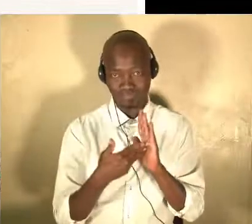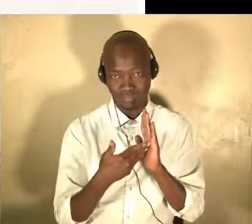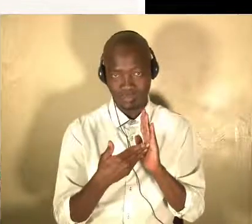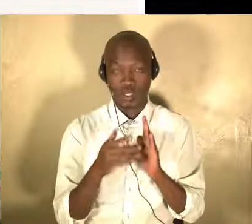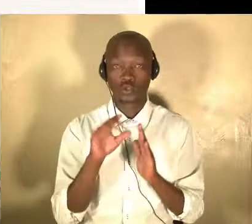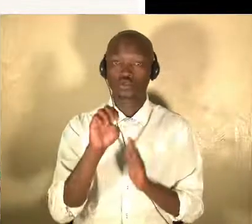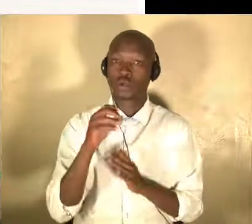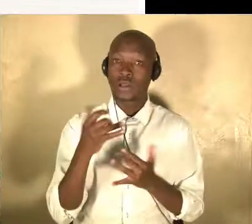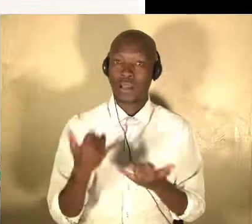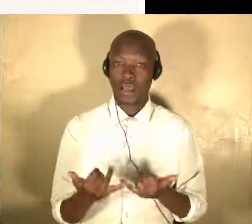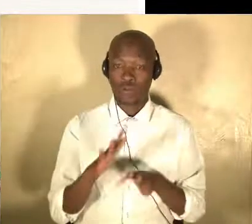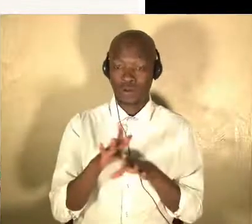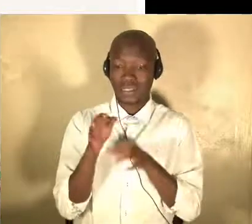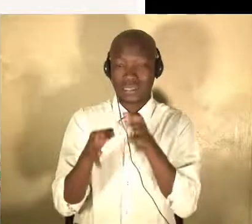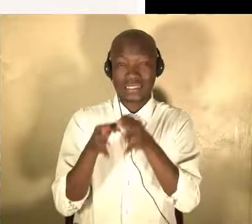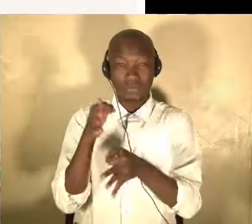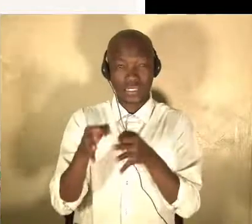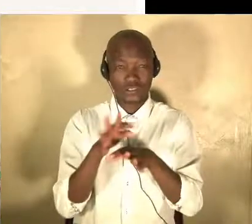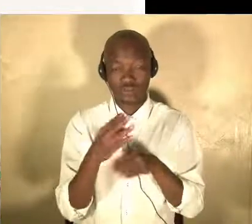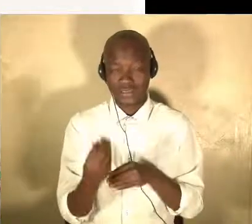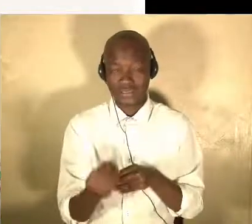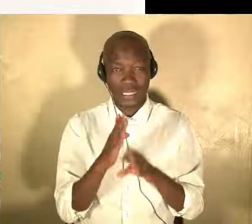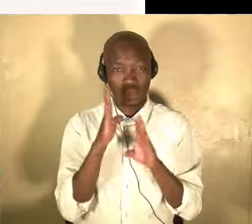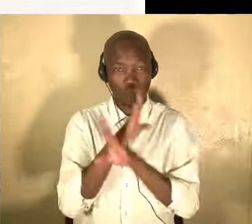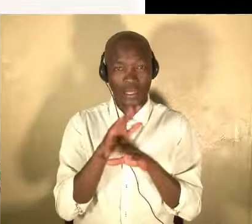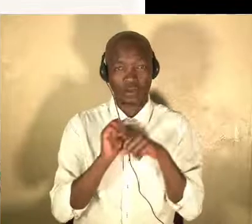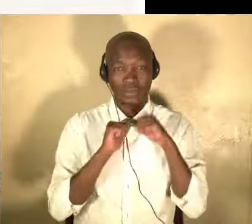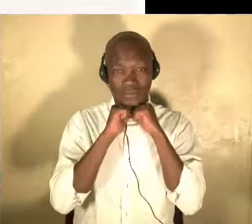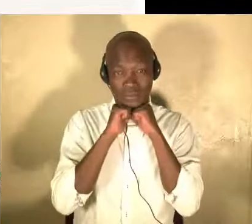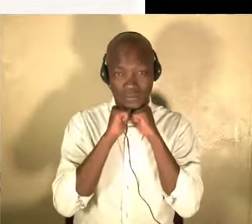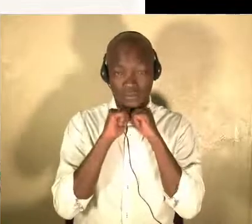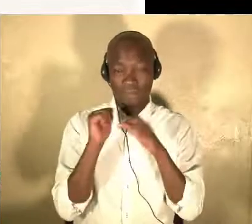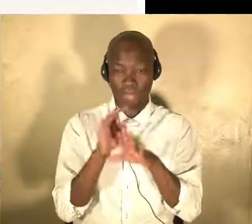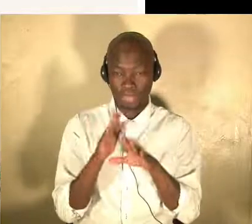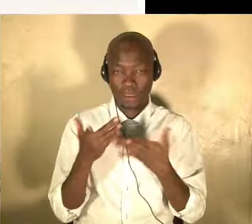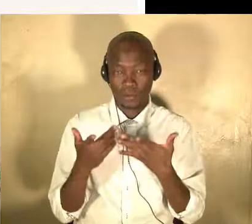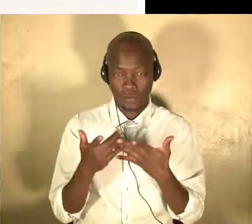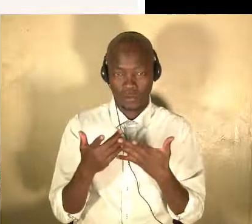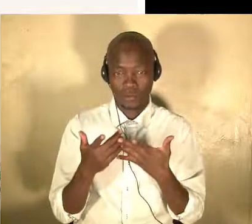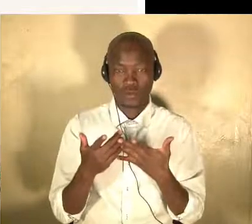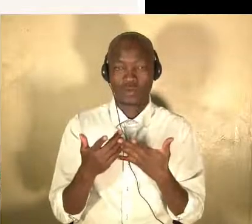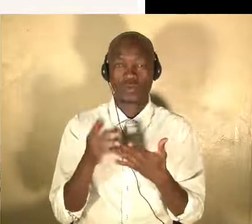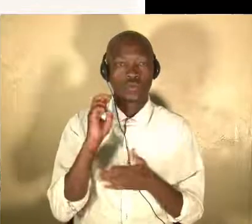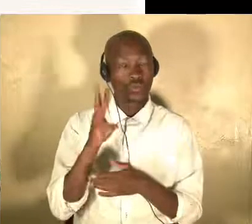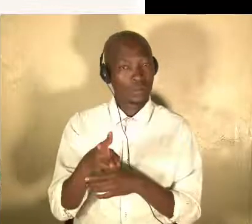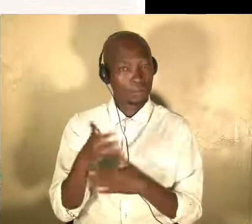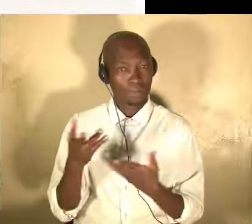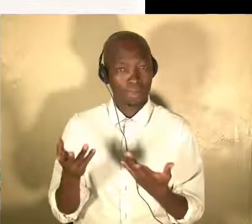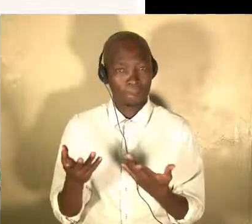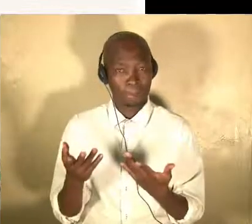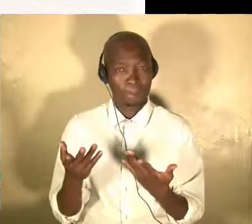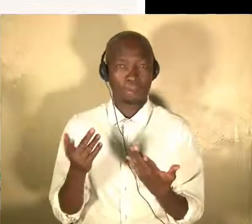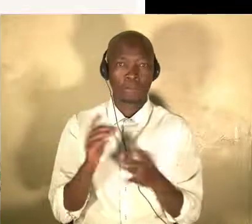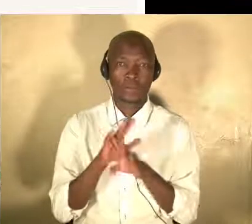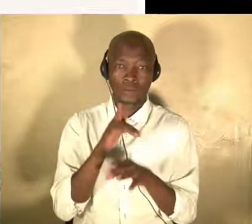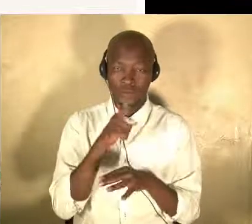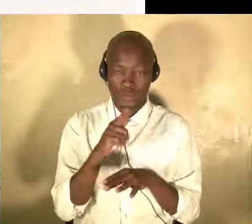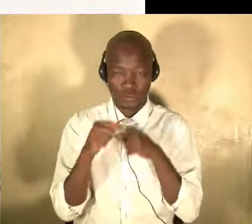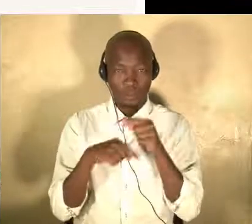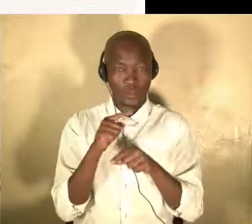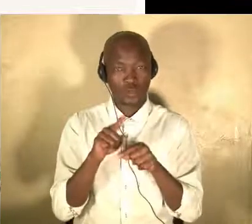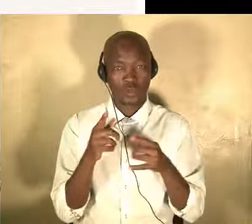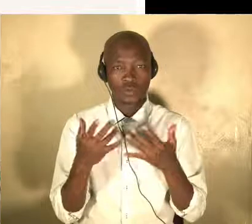definition of an orphan would enhance what we currently have in the act,